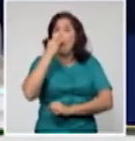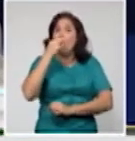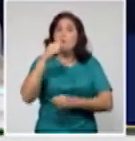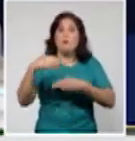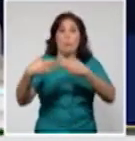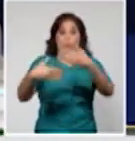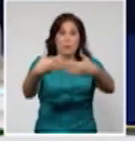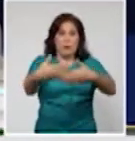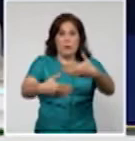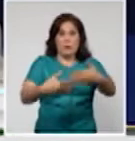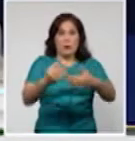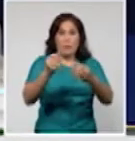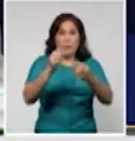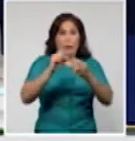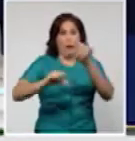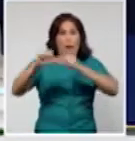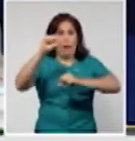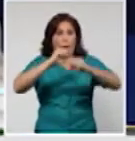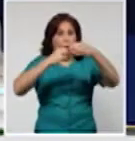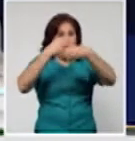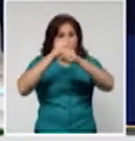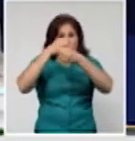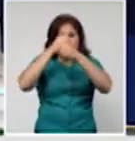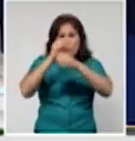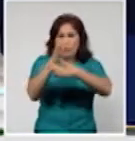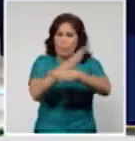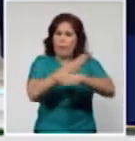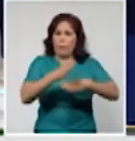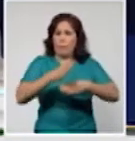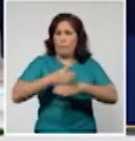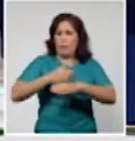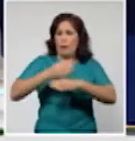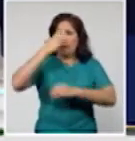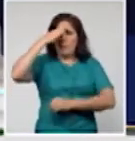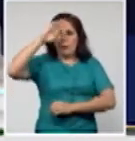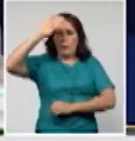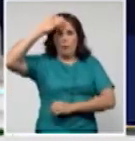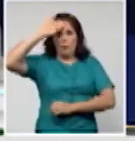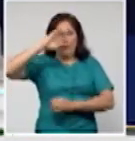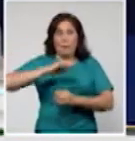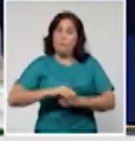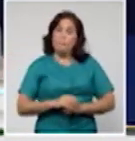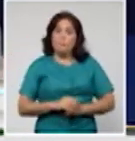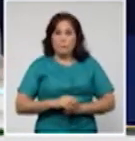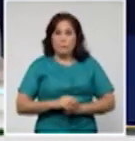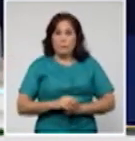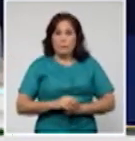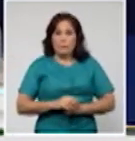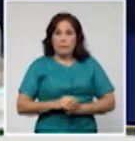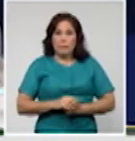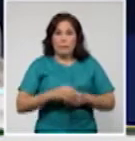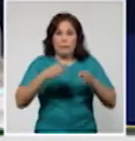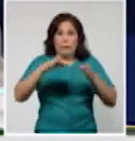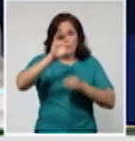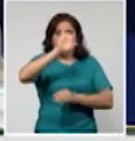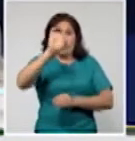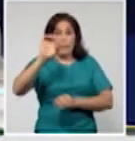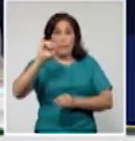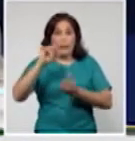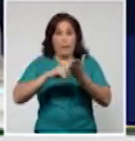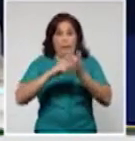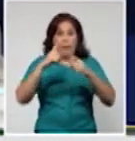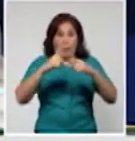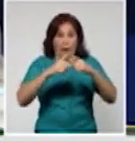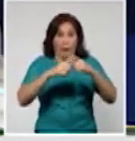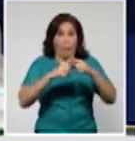over coming days as more screenings take place and a higher volume of samples are processed, in order to